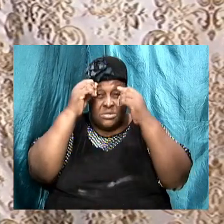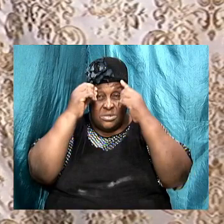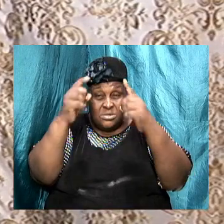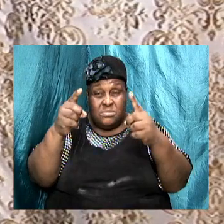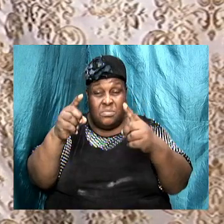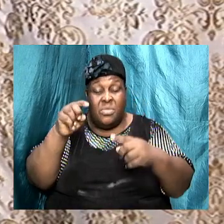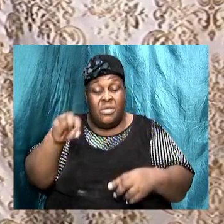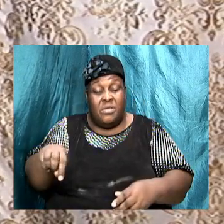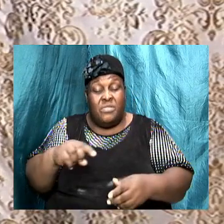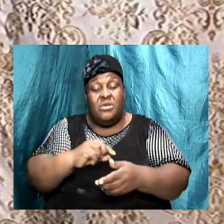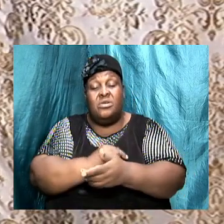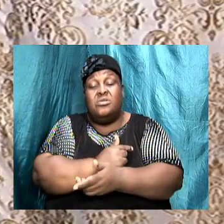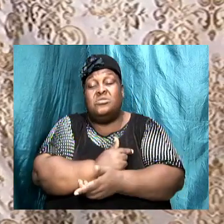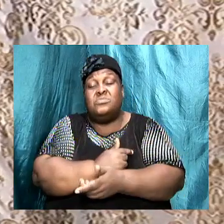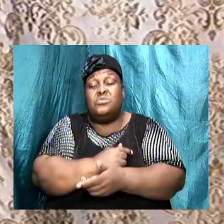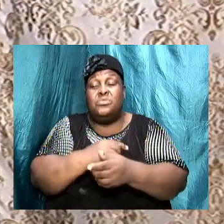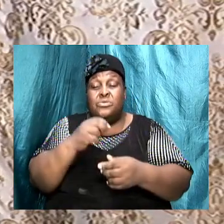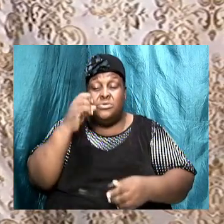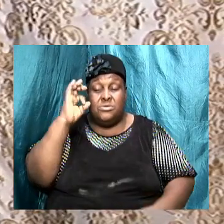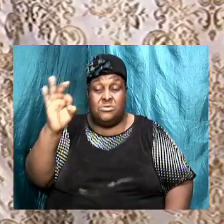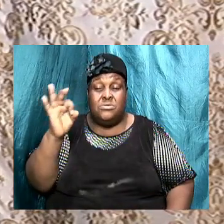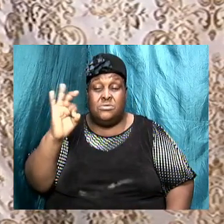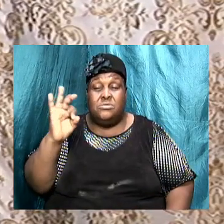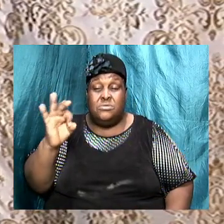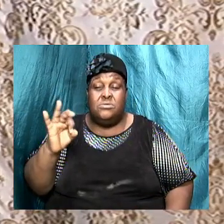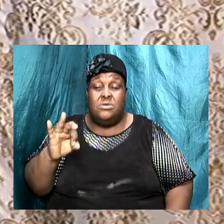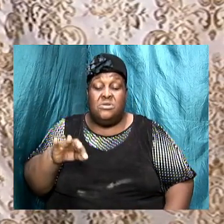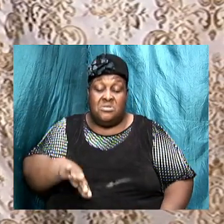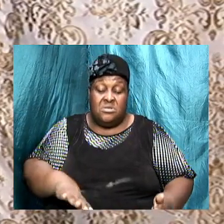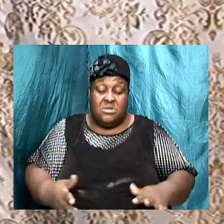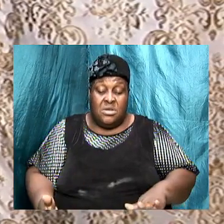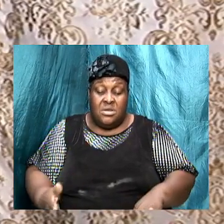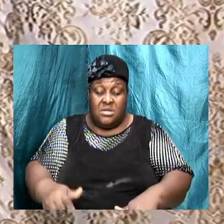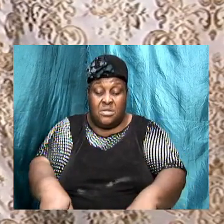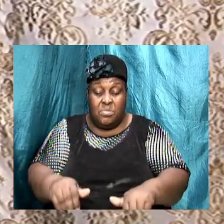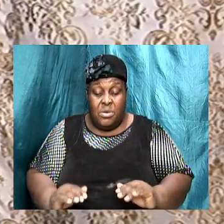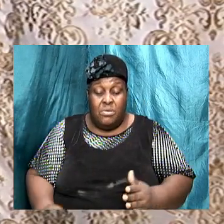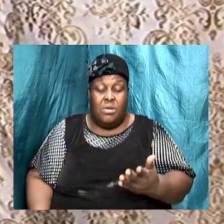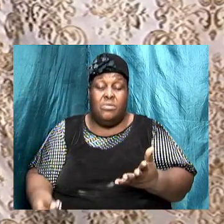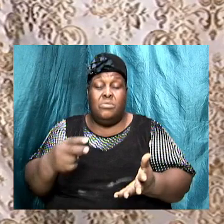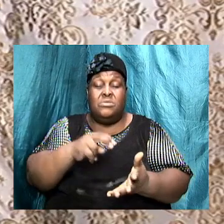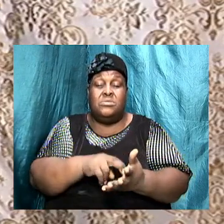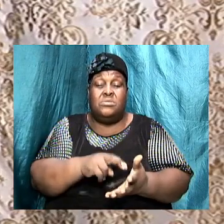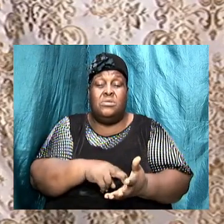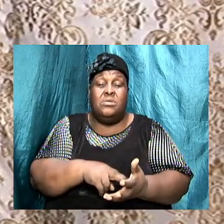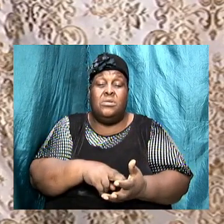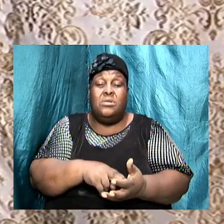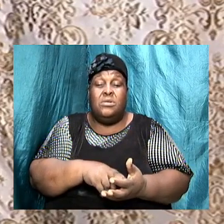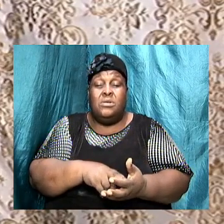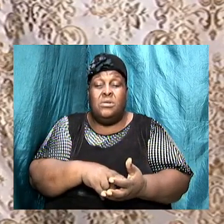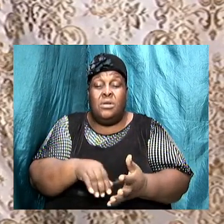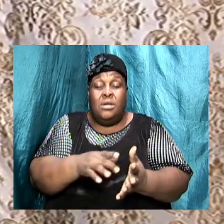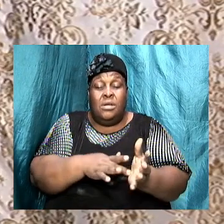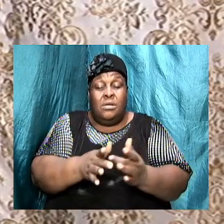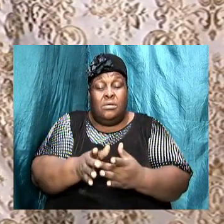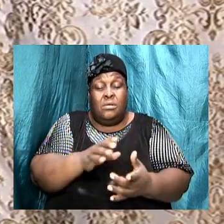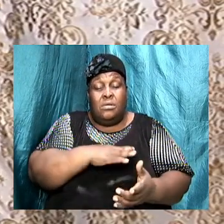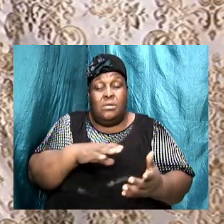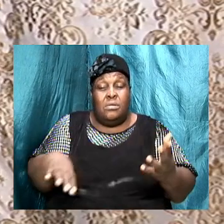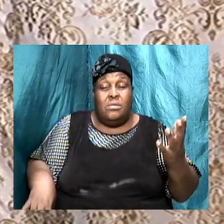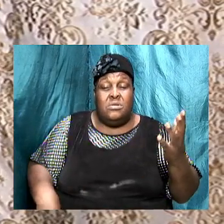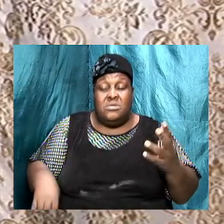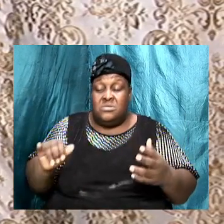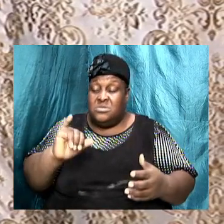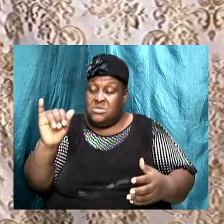gospel that we preach, the death, burial, resurrection, and ascension of Jesus Christ, the same